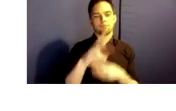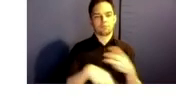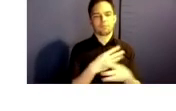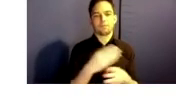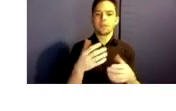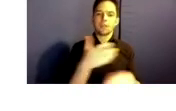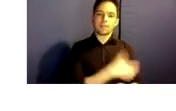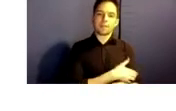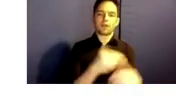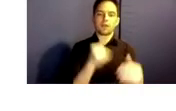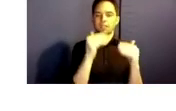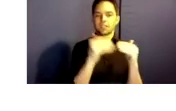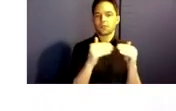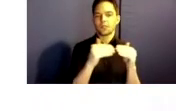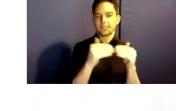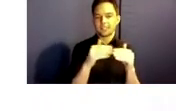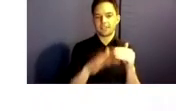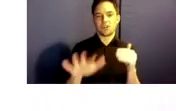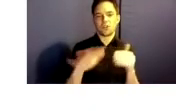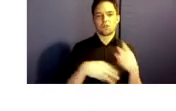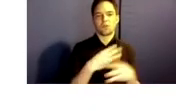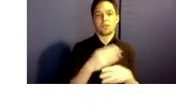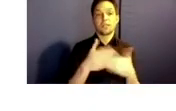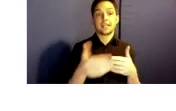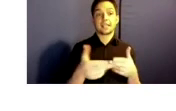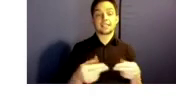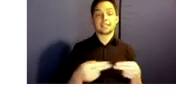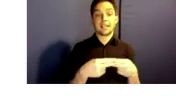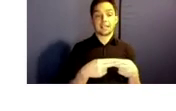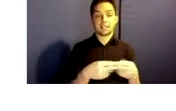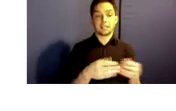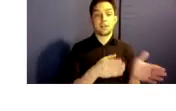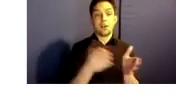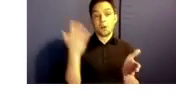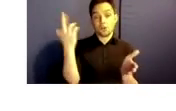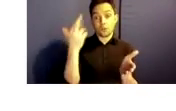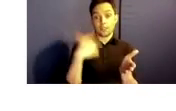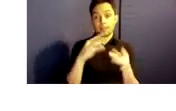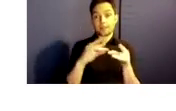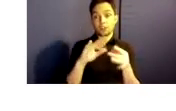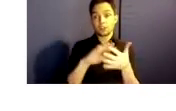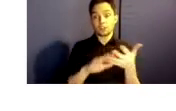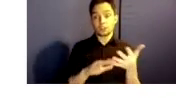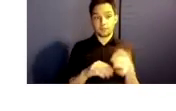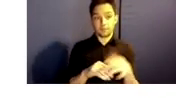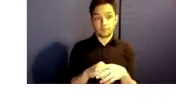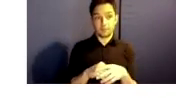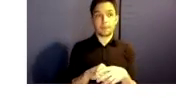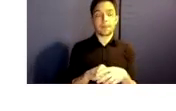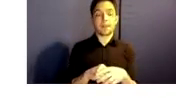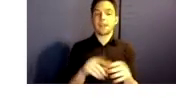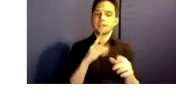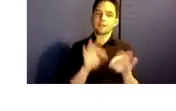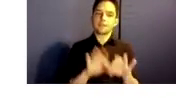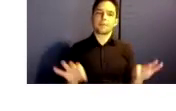inequality. Next slide, please. And why I mentioned the root of violence, because it's very important to